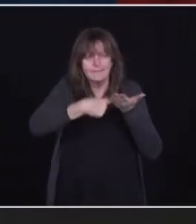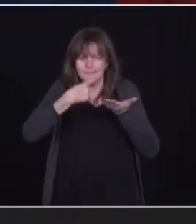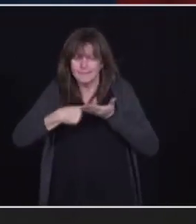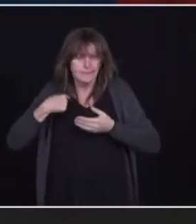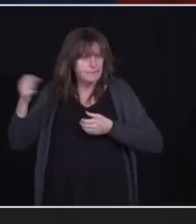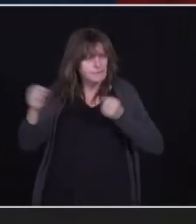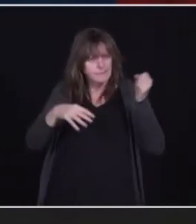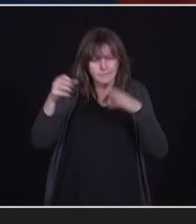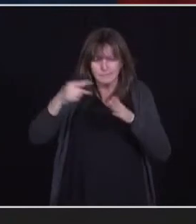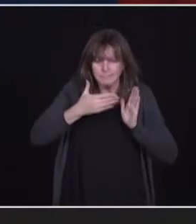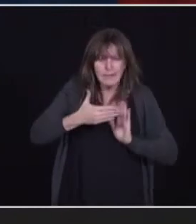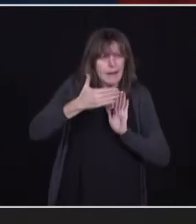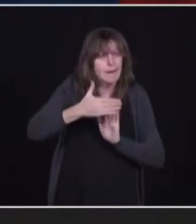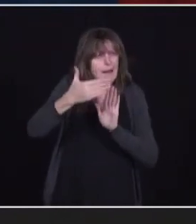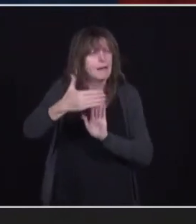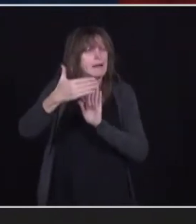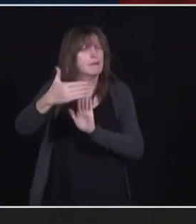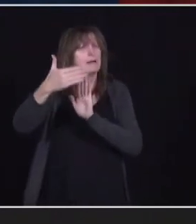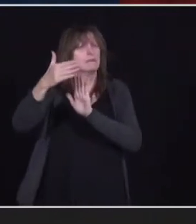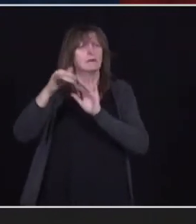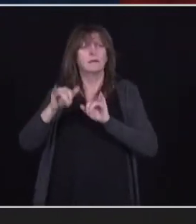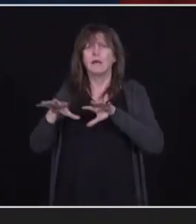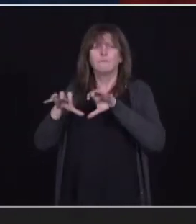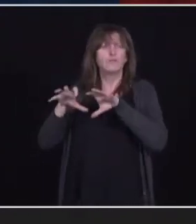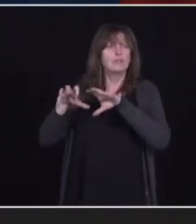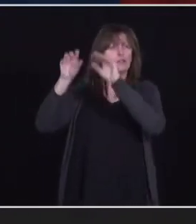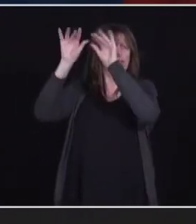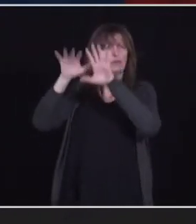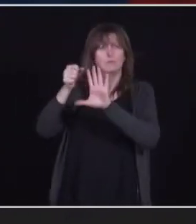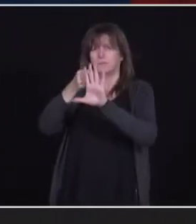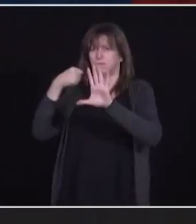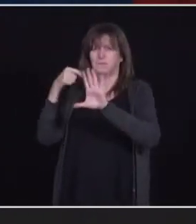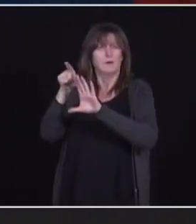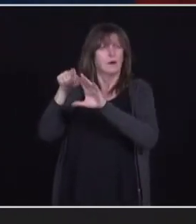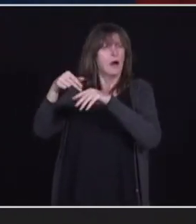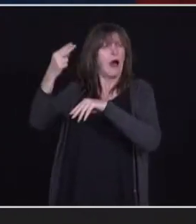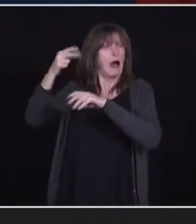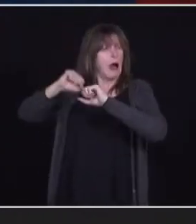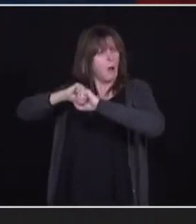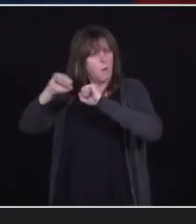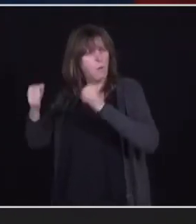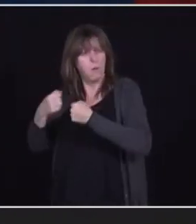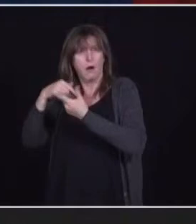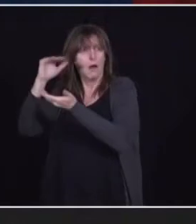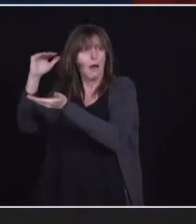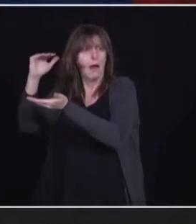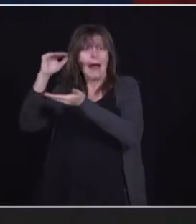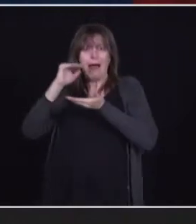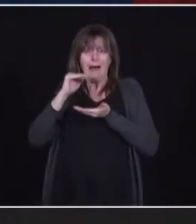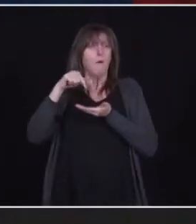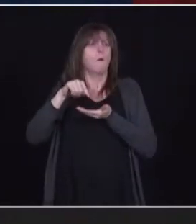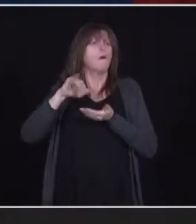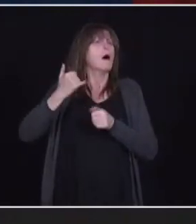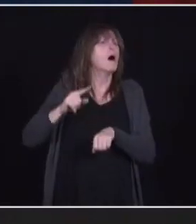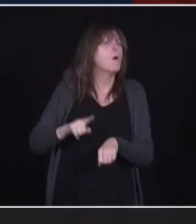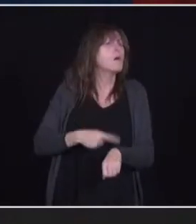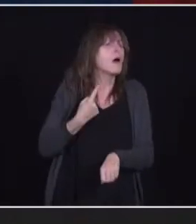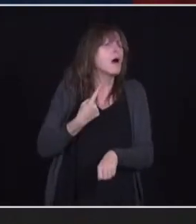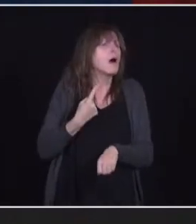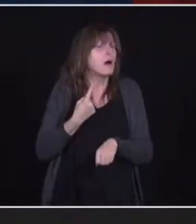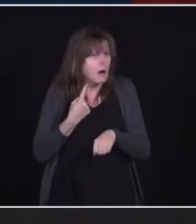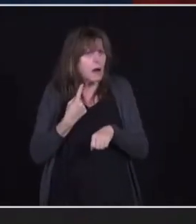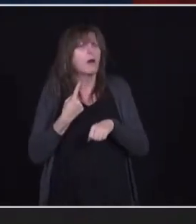freezers, thaw them, dilute them with the mixture that we have, prepare them in the syringes, and then be prepared to go to vaccinate in the first people that come